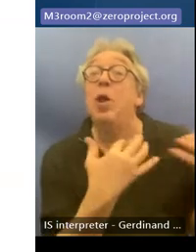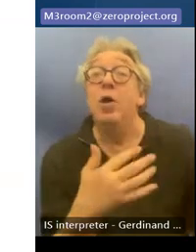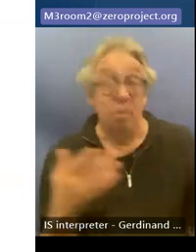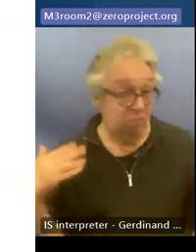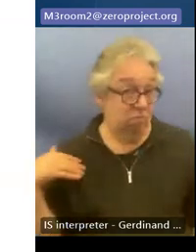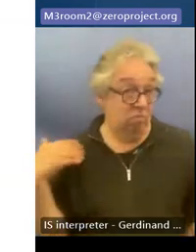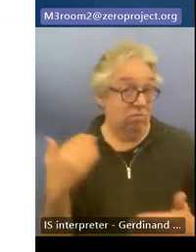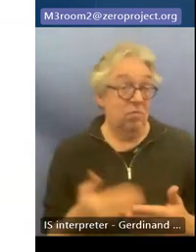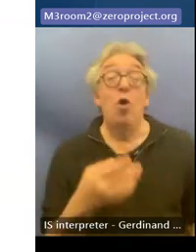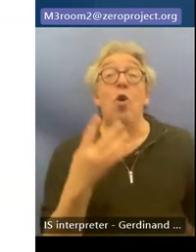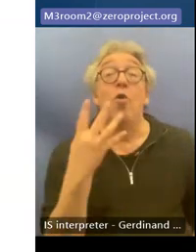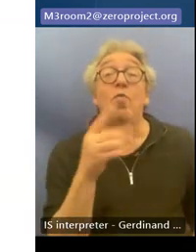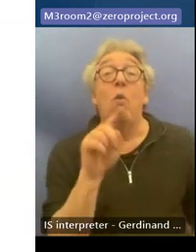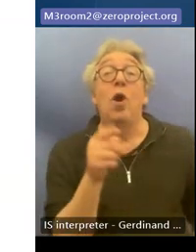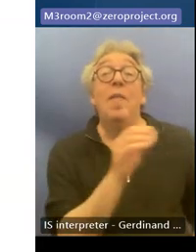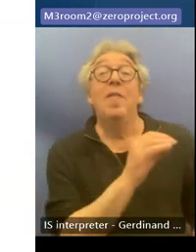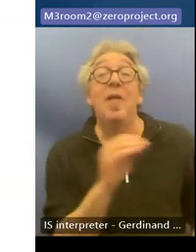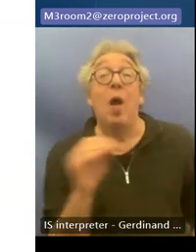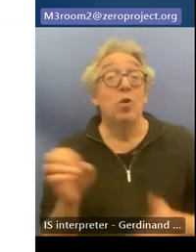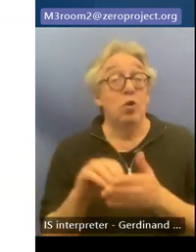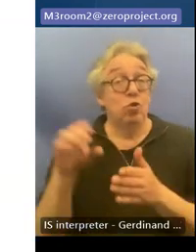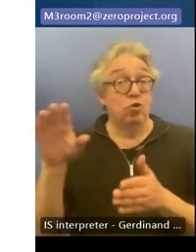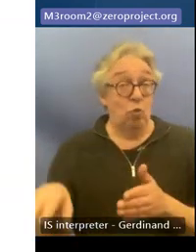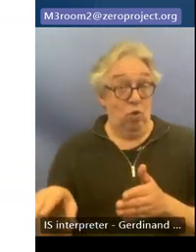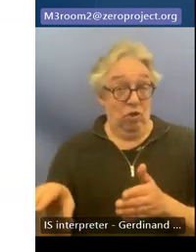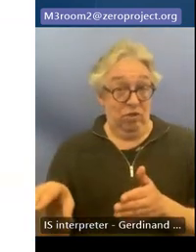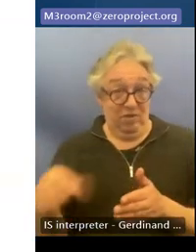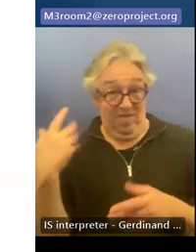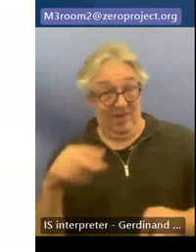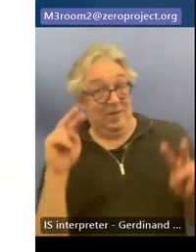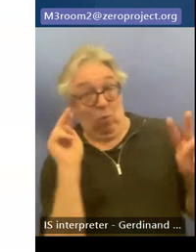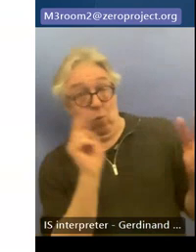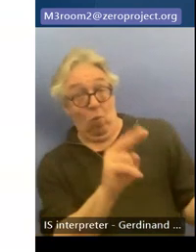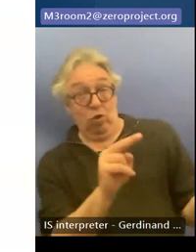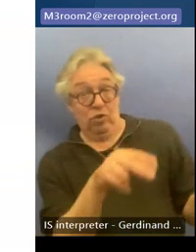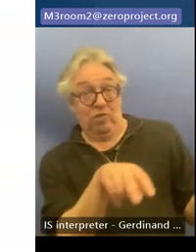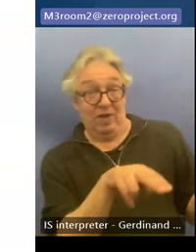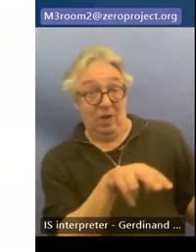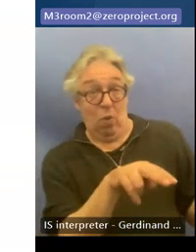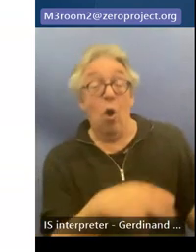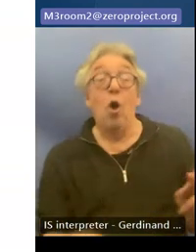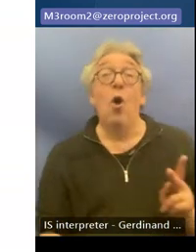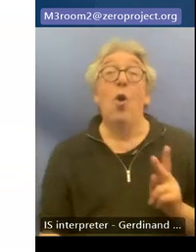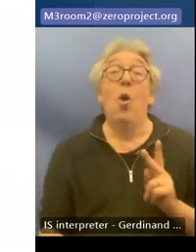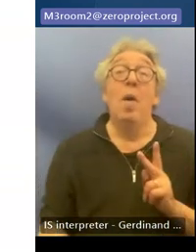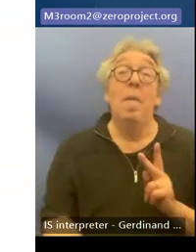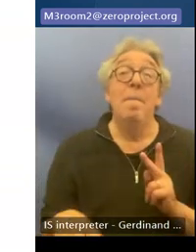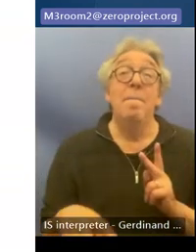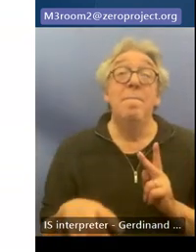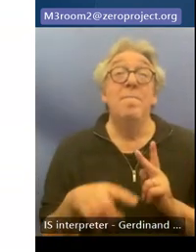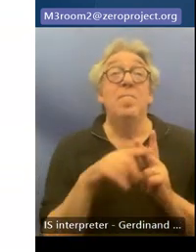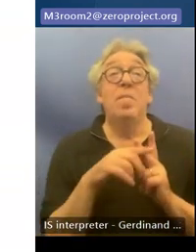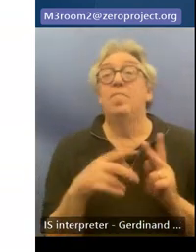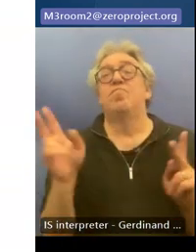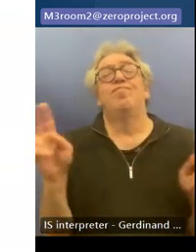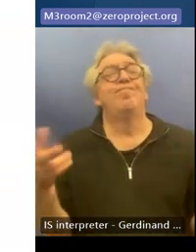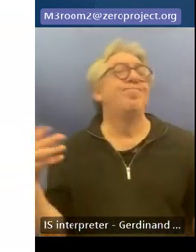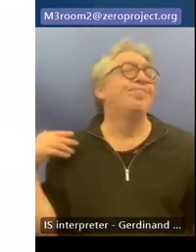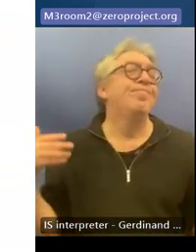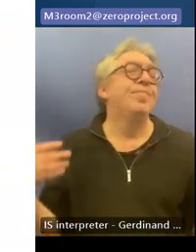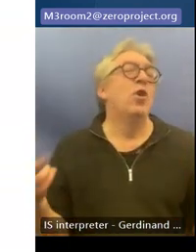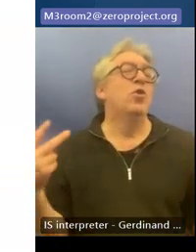to reach to 4,000 students through school outreach programs, but also we've been able to utilize traditional social media platform